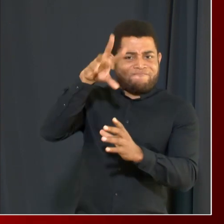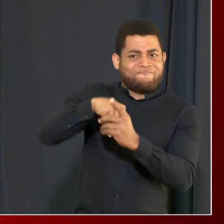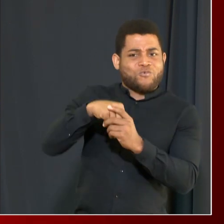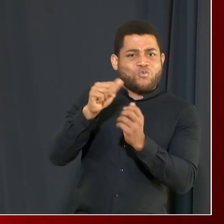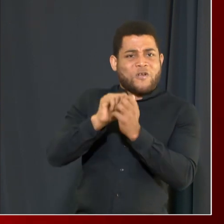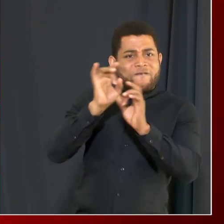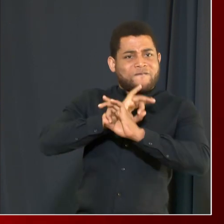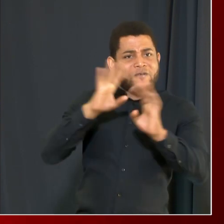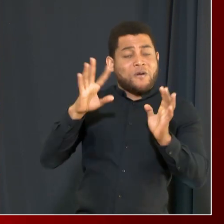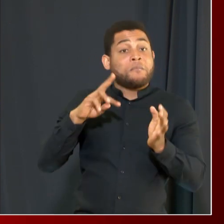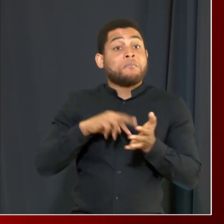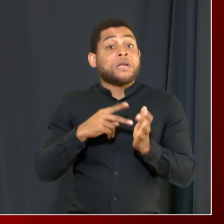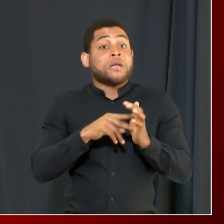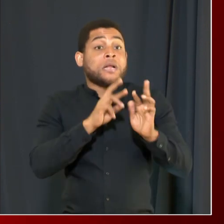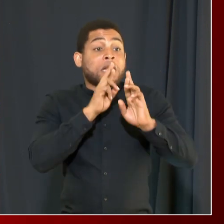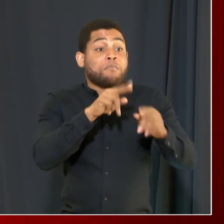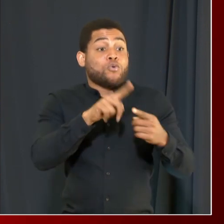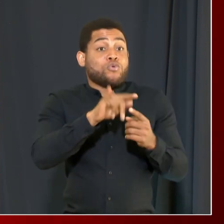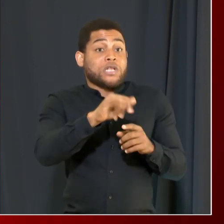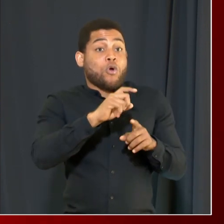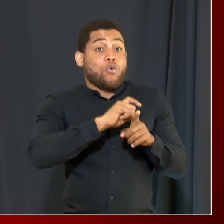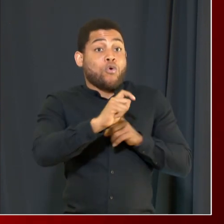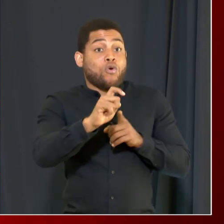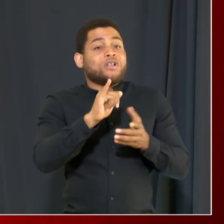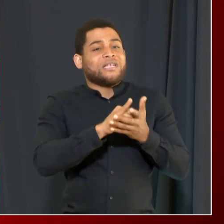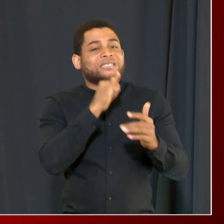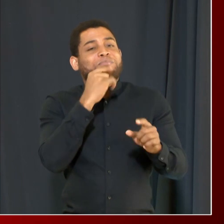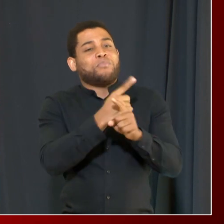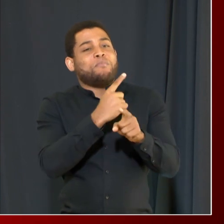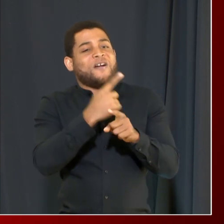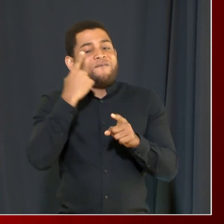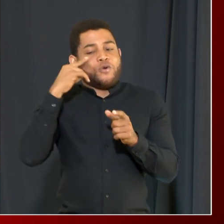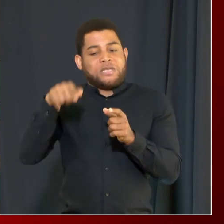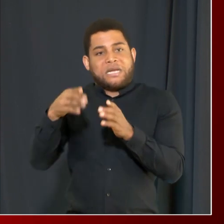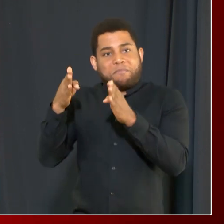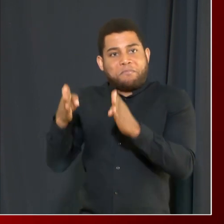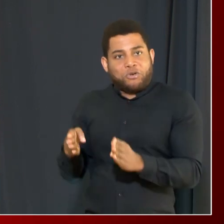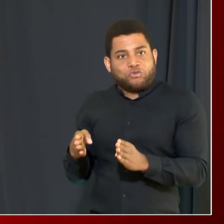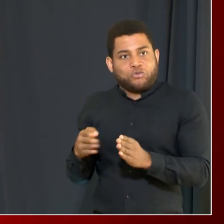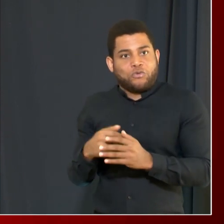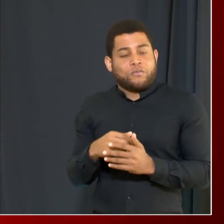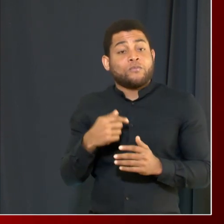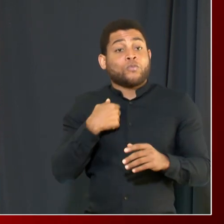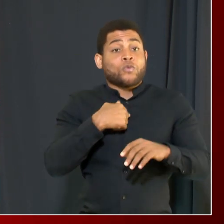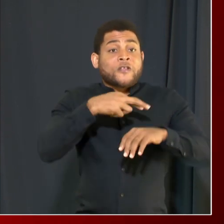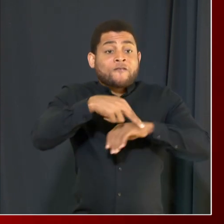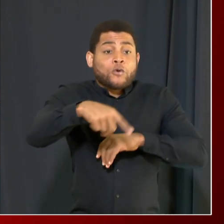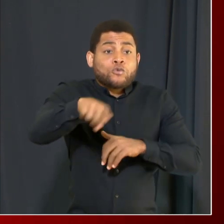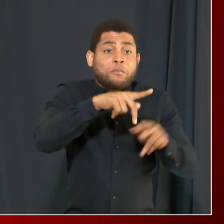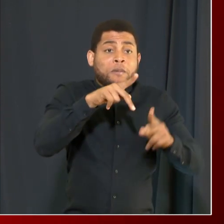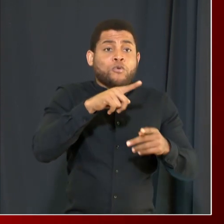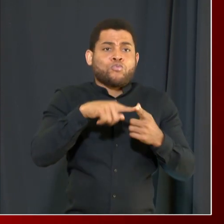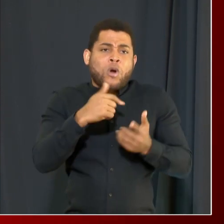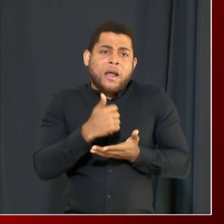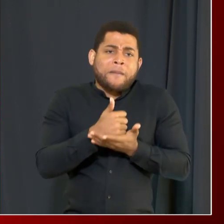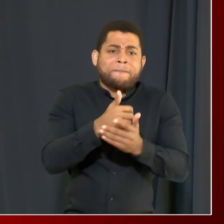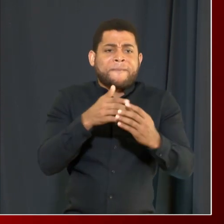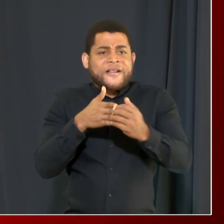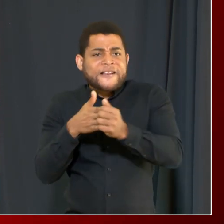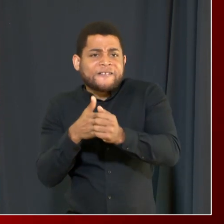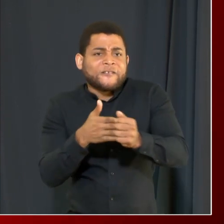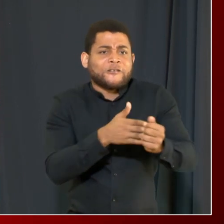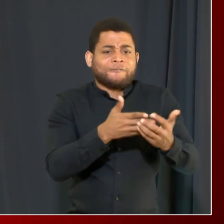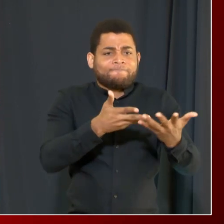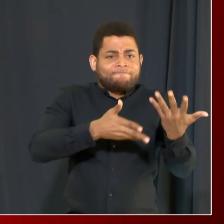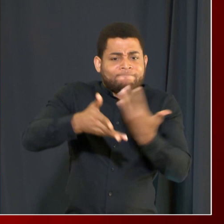call be one that is appropriate. So that will be a referral to both an individual, help them navigate social services, as well